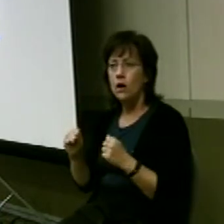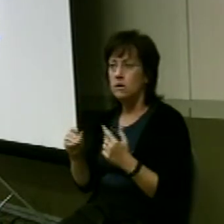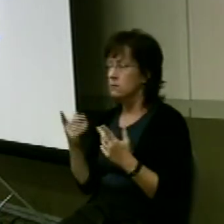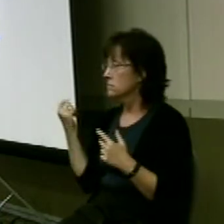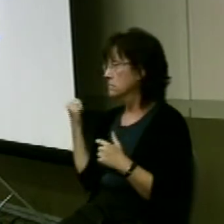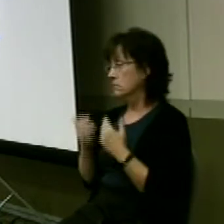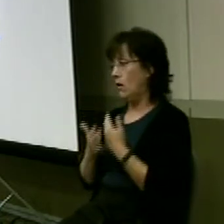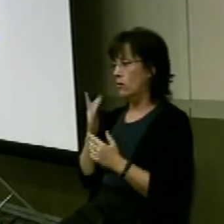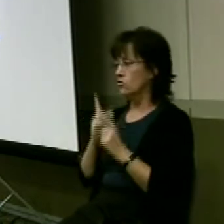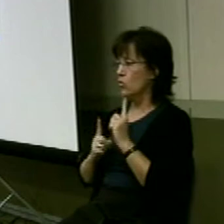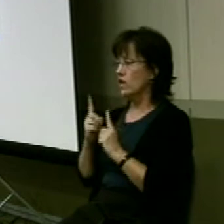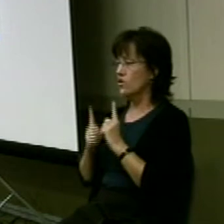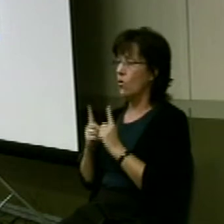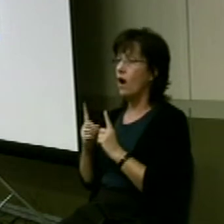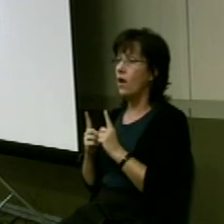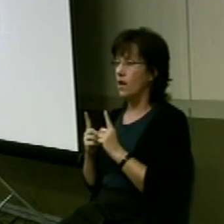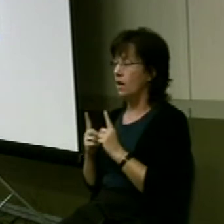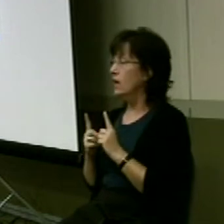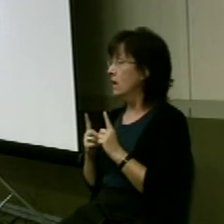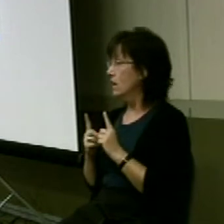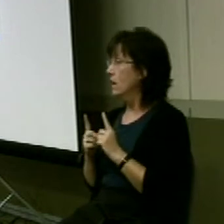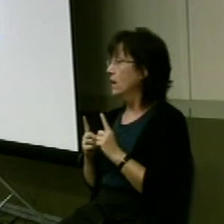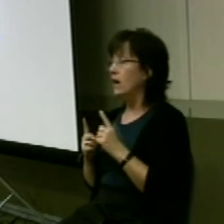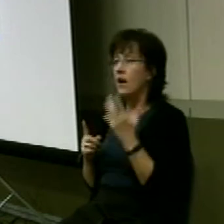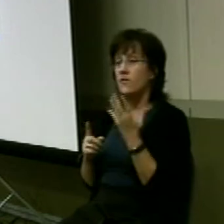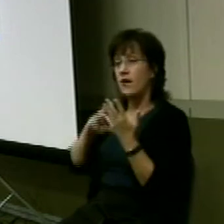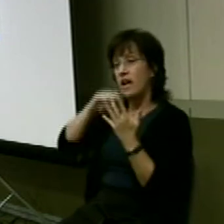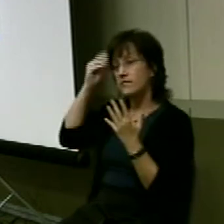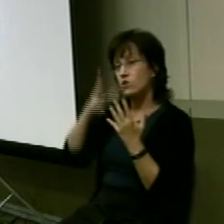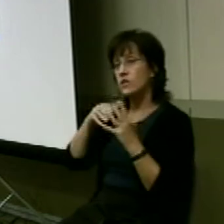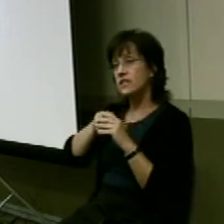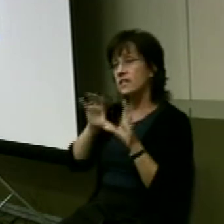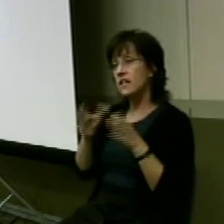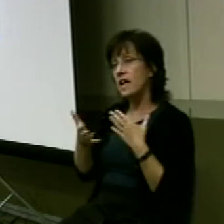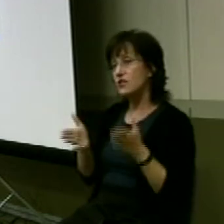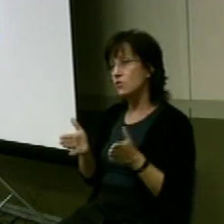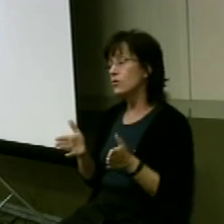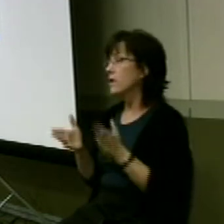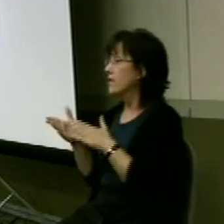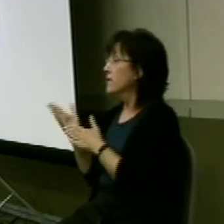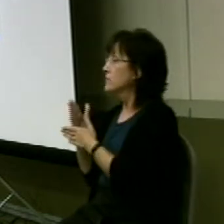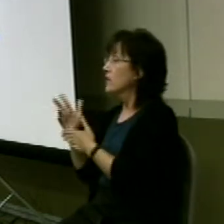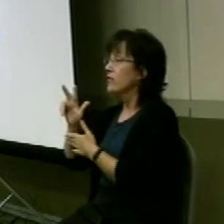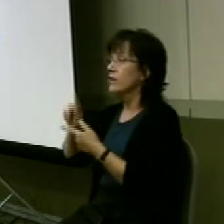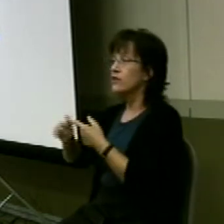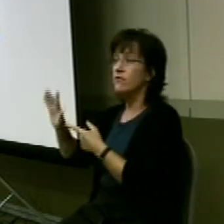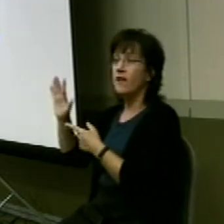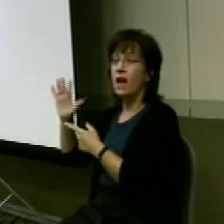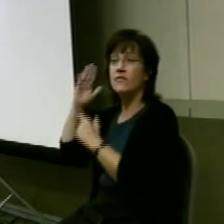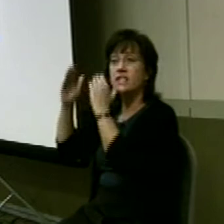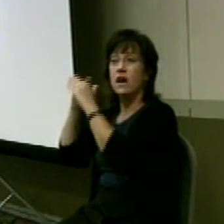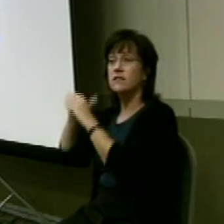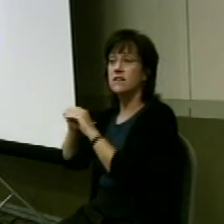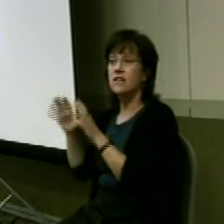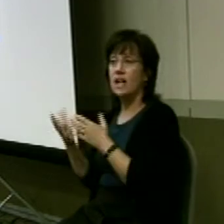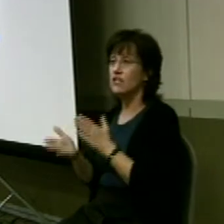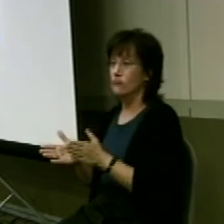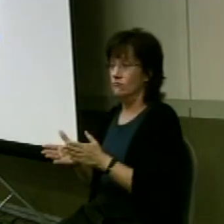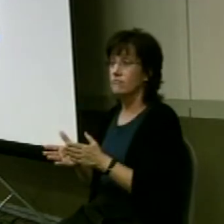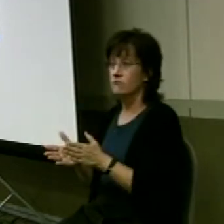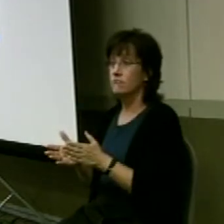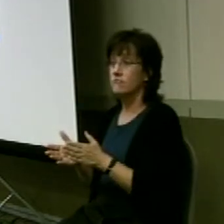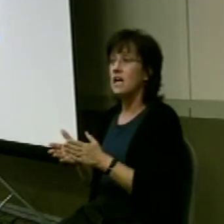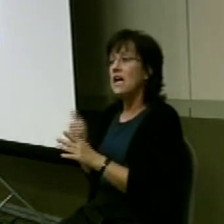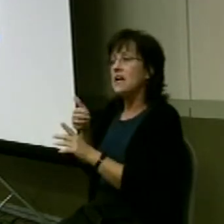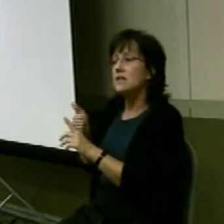I believe it was almost 1-to-1. There were 5 students in the classroom and anywhere between 3 to